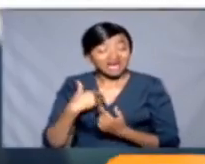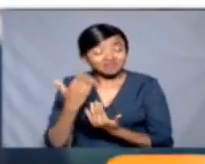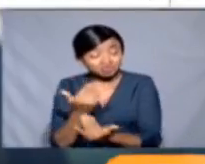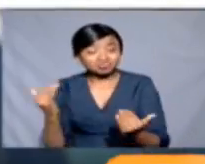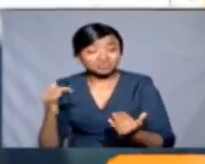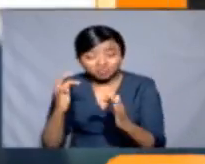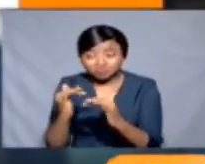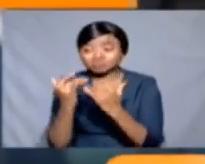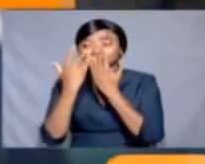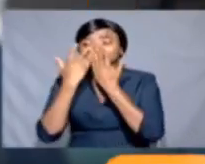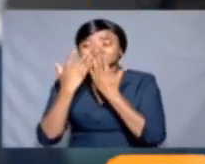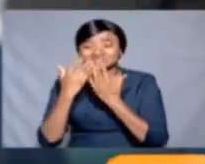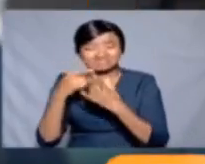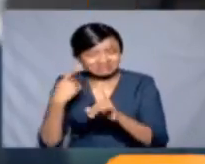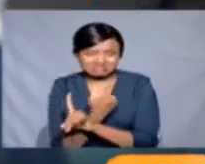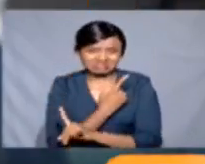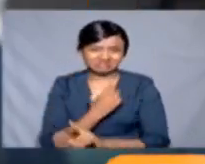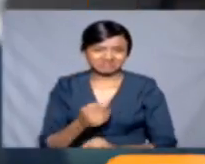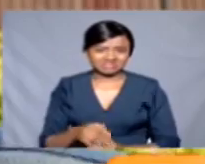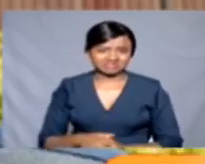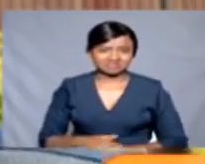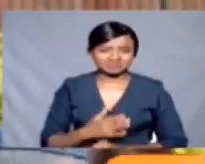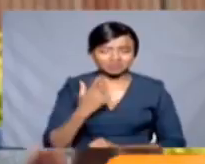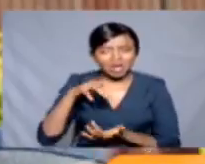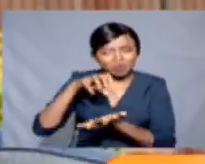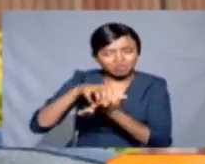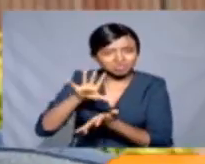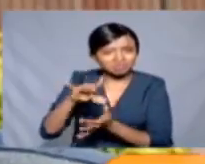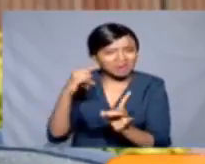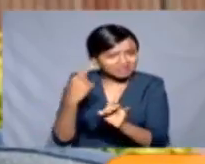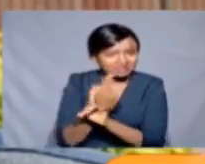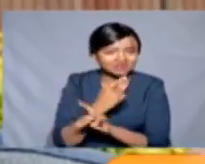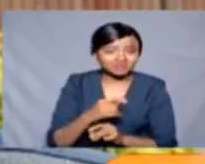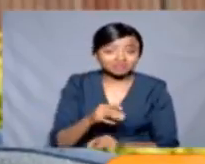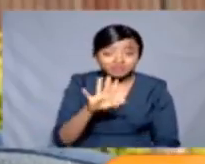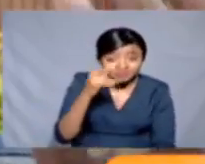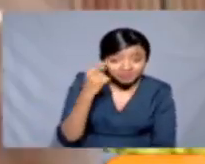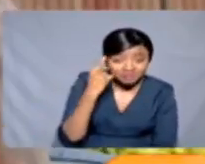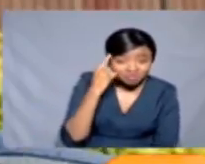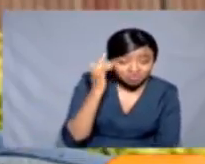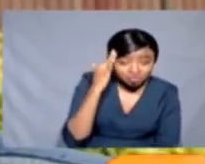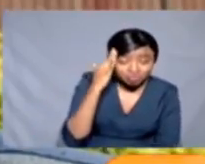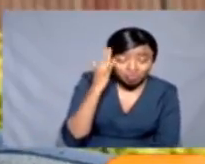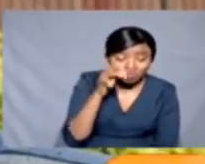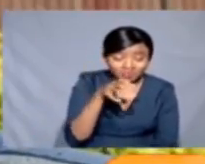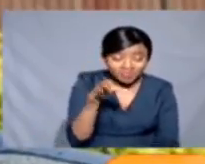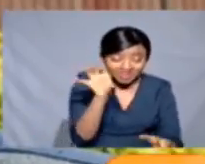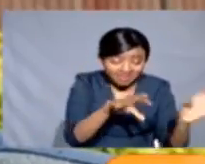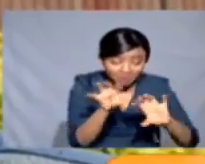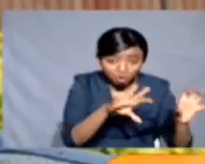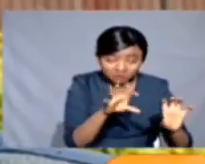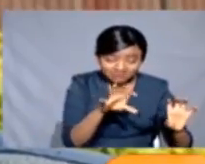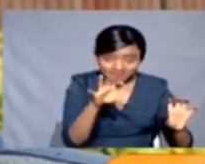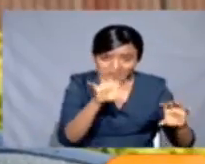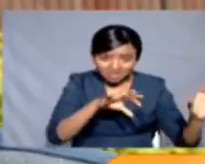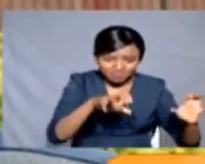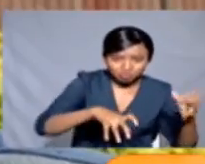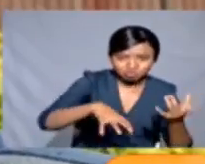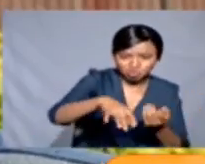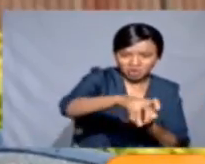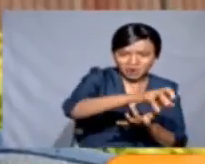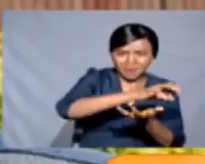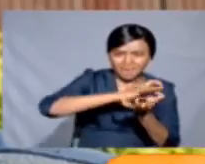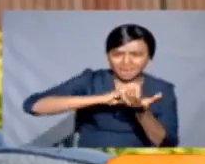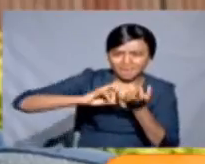a smell because of where they live and the conditions they live in. You know, we are talking about these chemicals. You know, when they meet in the atmosphere, there is